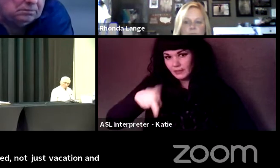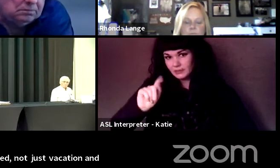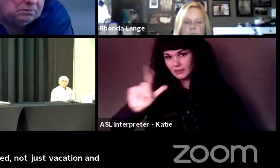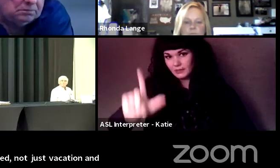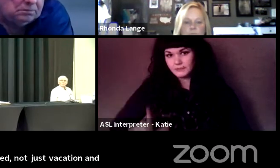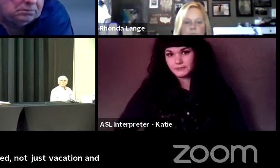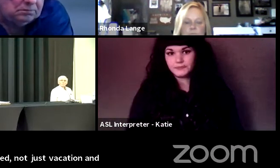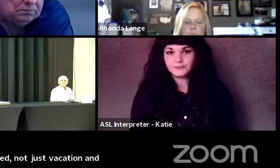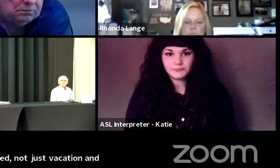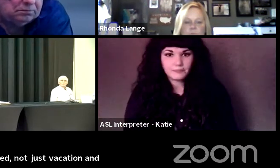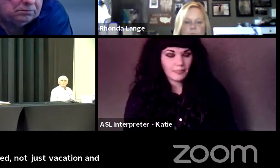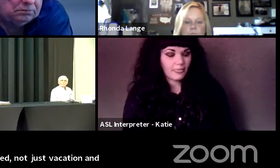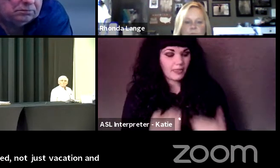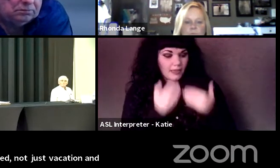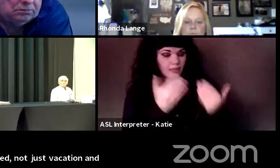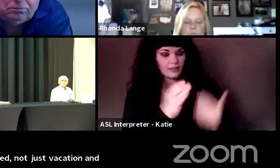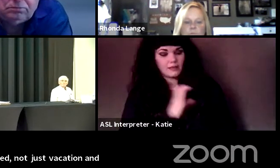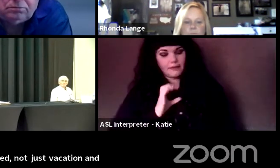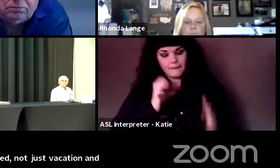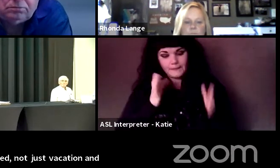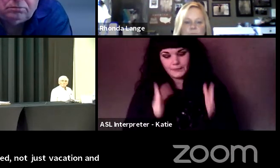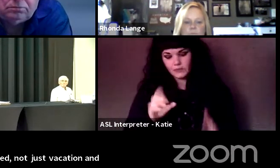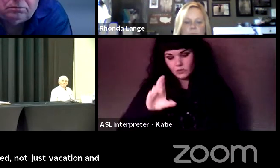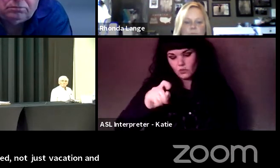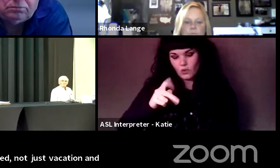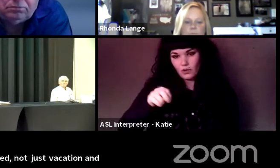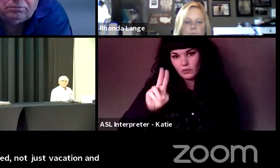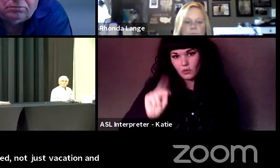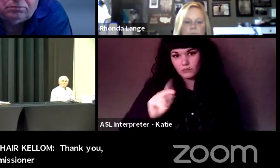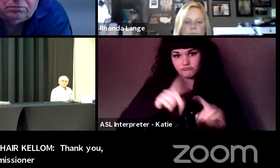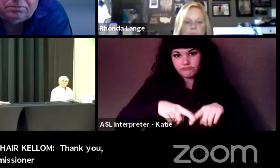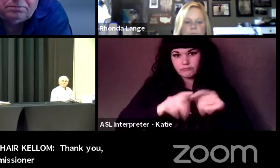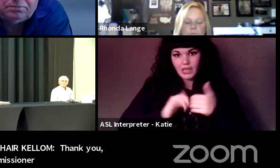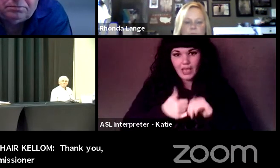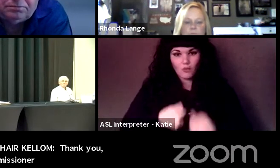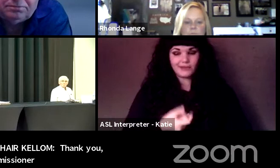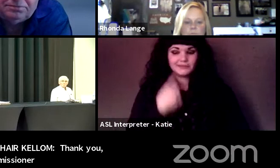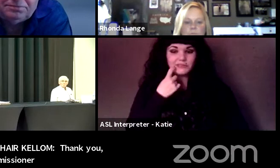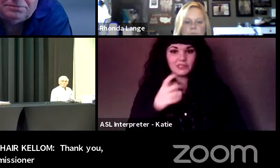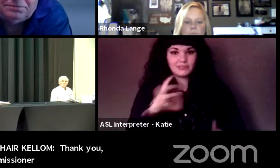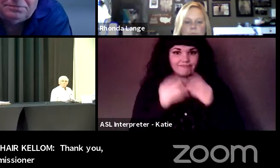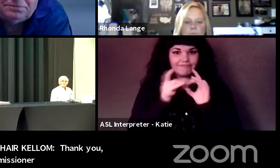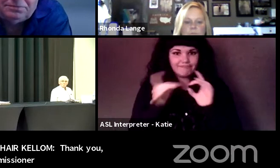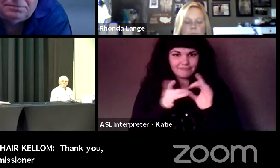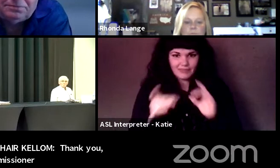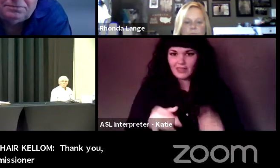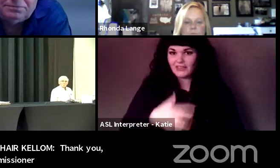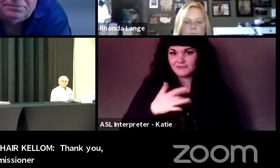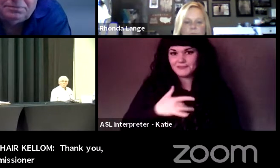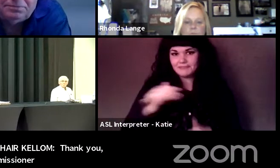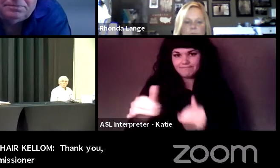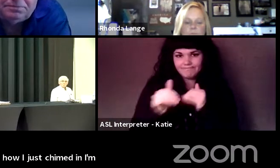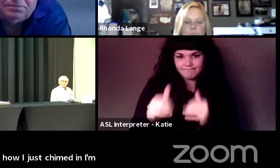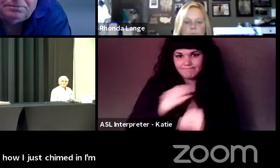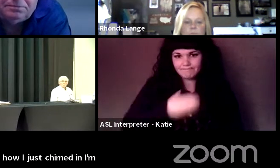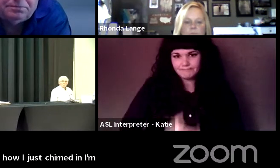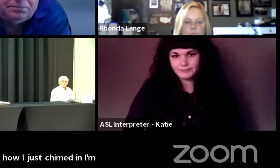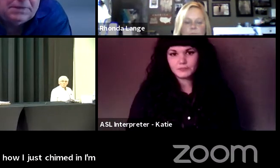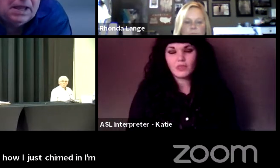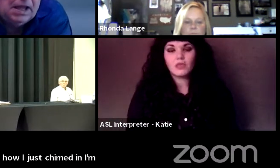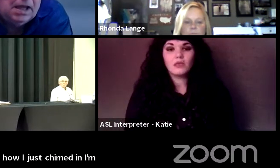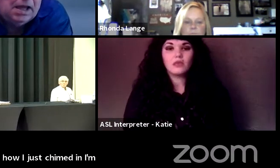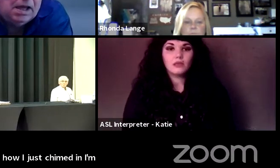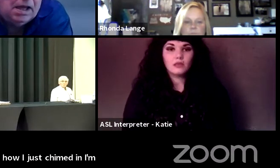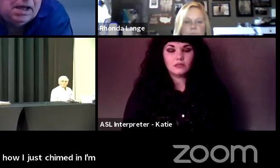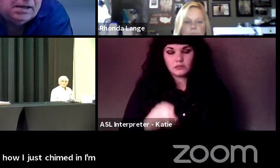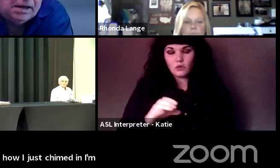Thank you, Commissioner Rothorn. Judging by how I just chimed in, I'm passionate about that as well. Commissioner Clark,